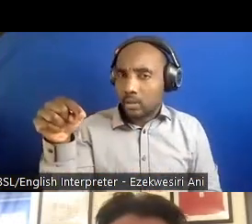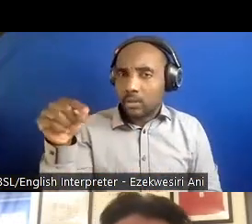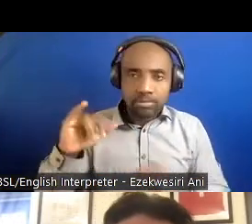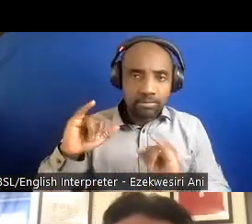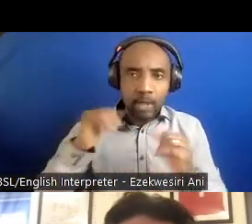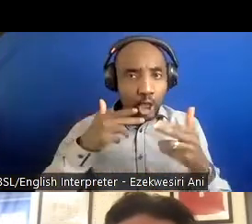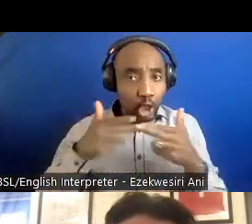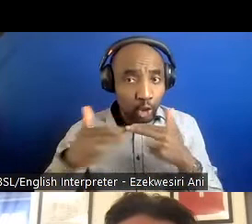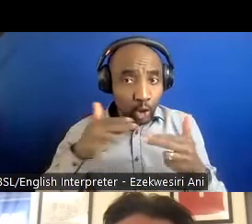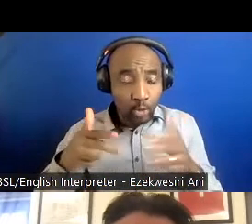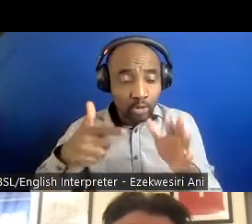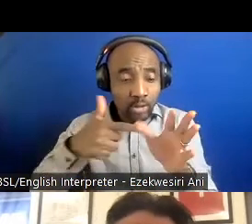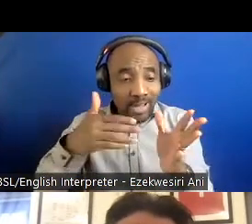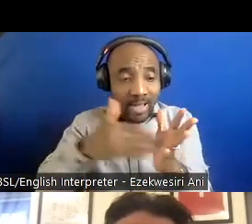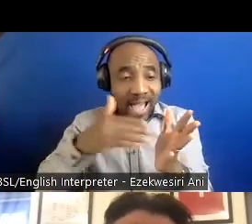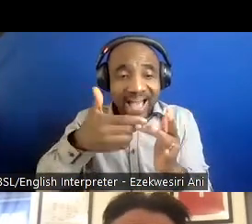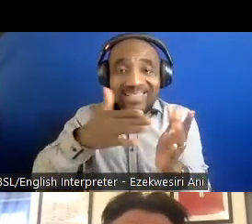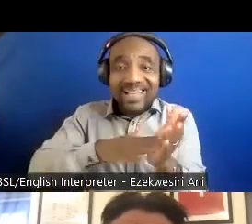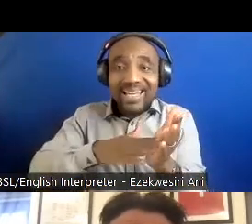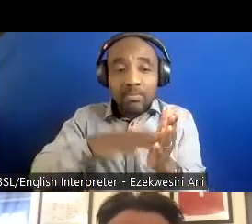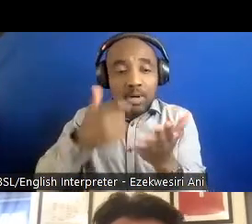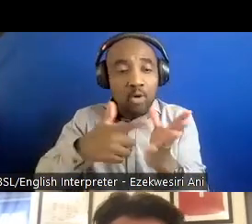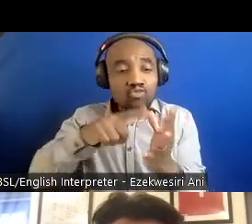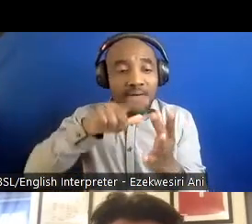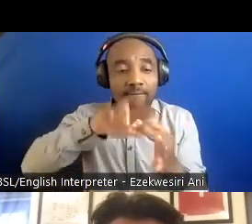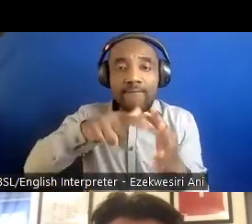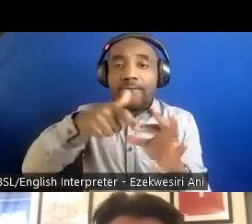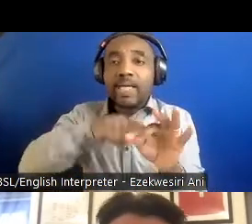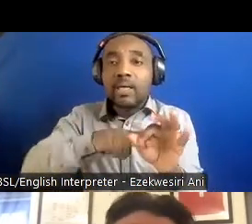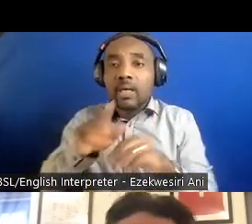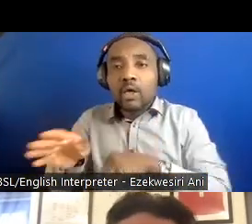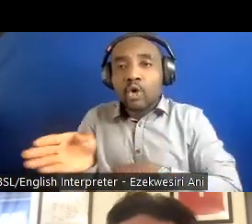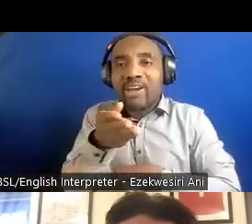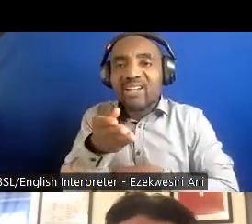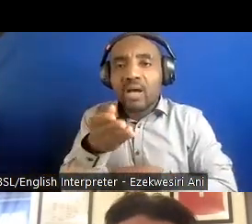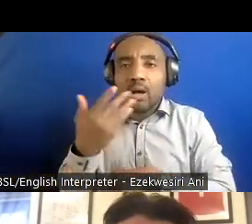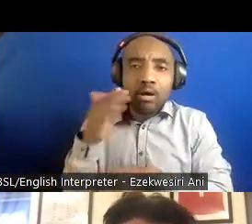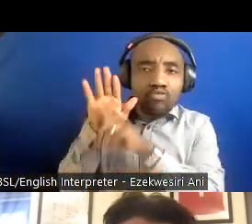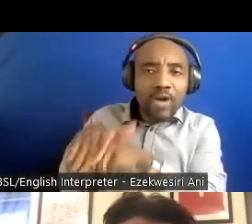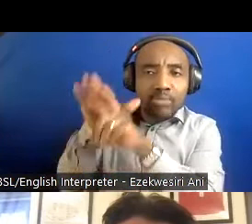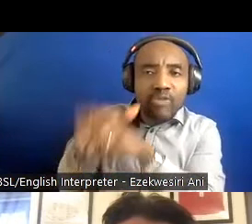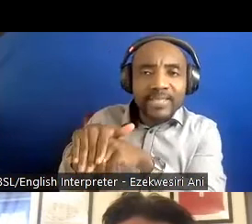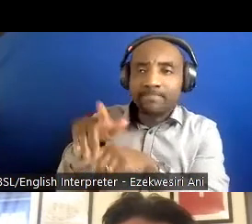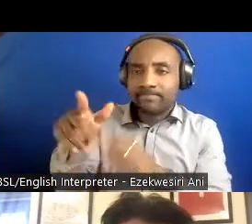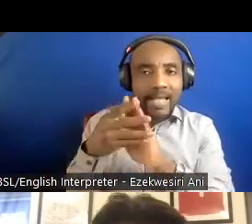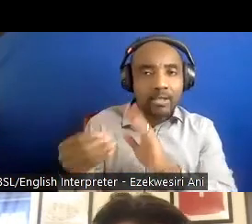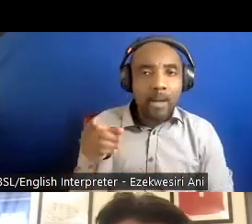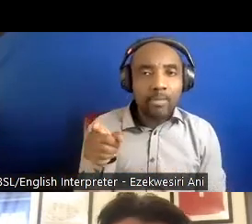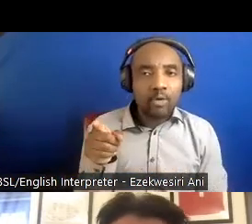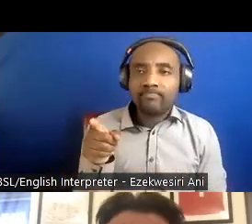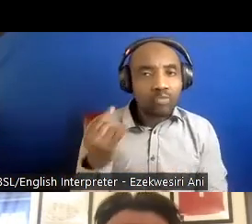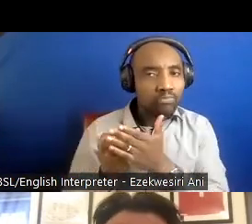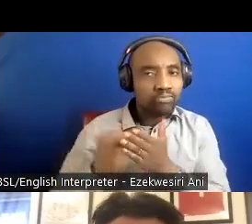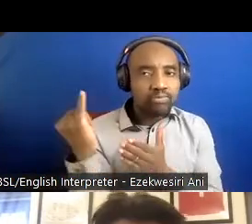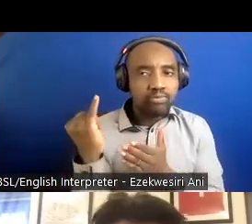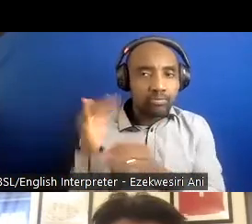the Azim Rafiq case make it clear that there is still much more to be done to eradicate racism in sport. And I'm clear